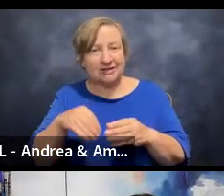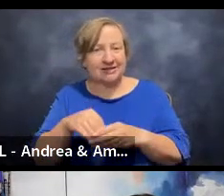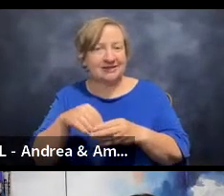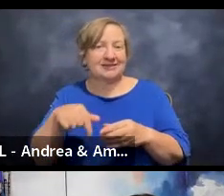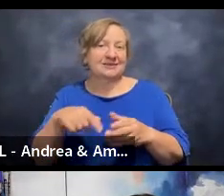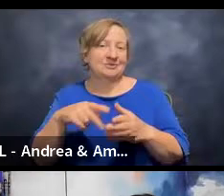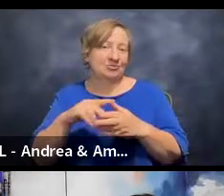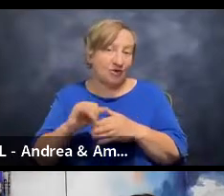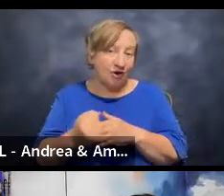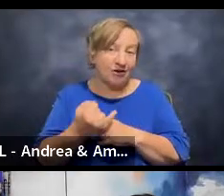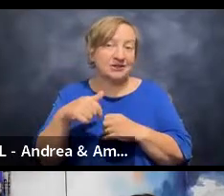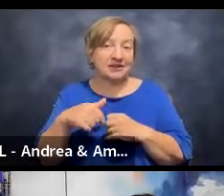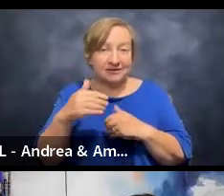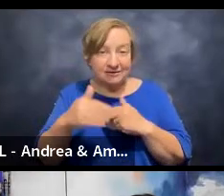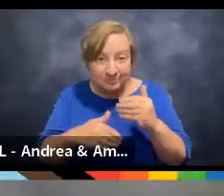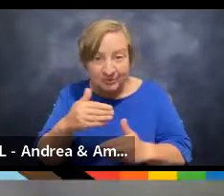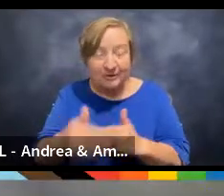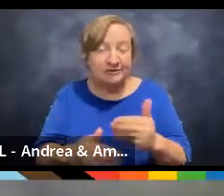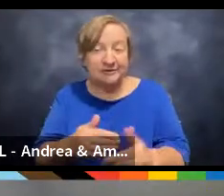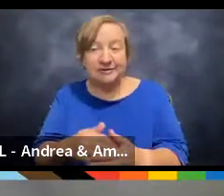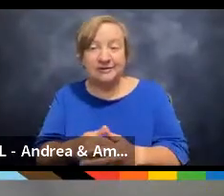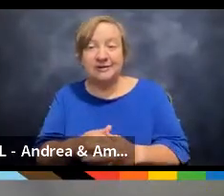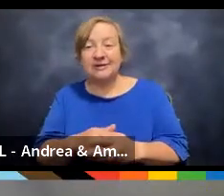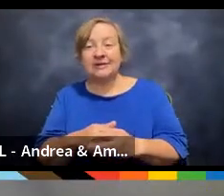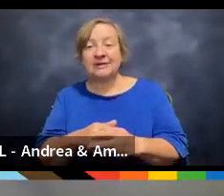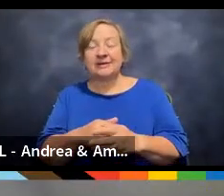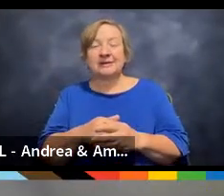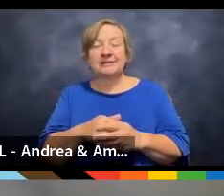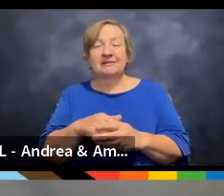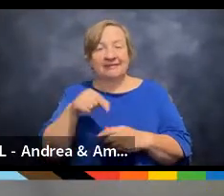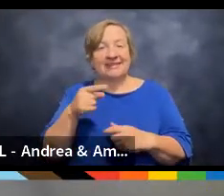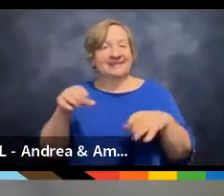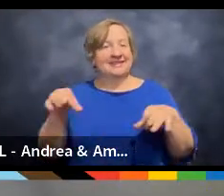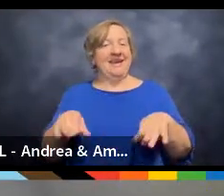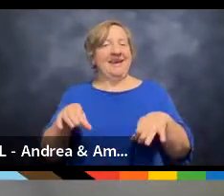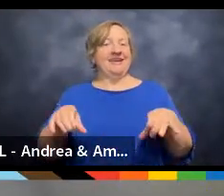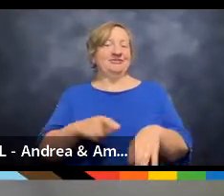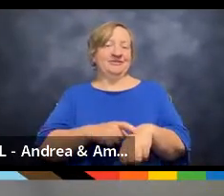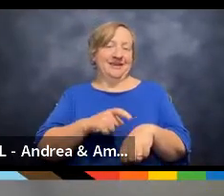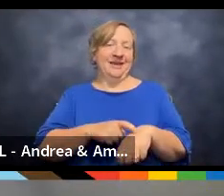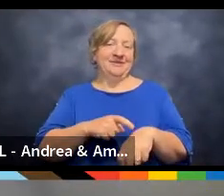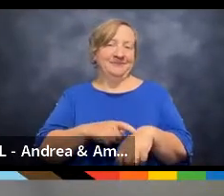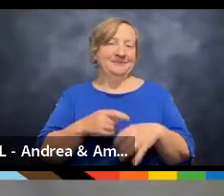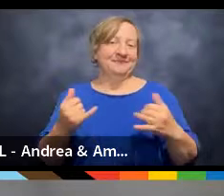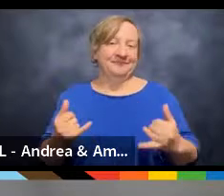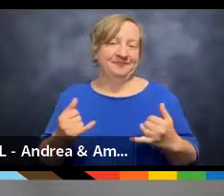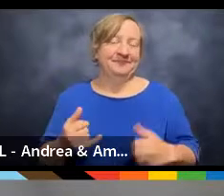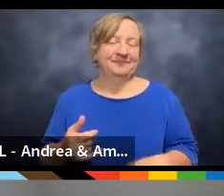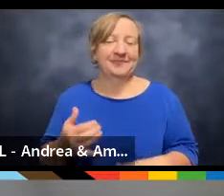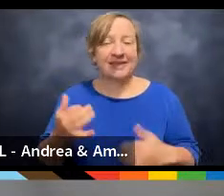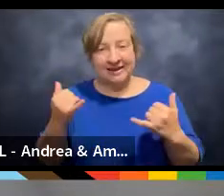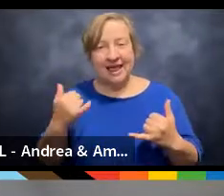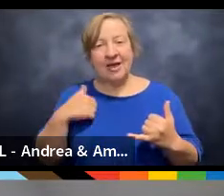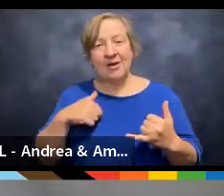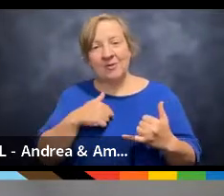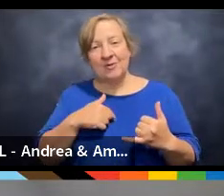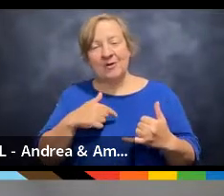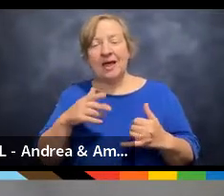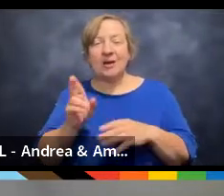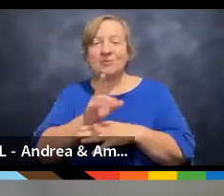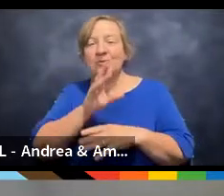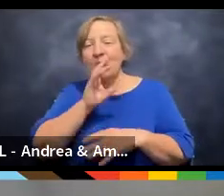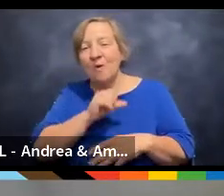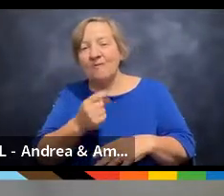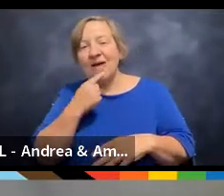process. And this is one of the action times. This is when we get out. I'm going to use an old-fashioned